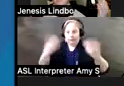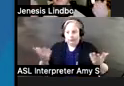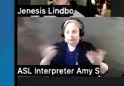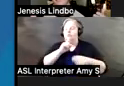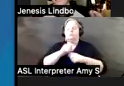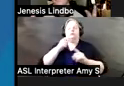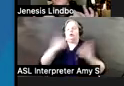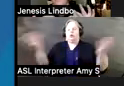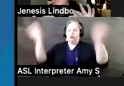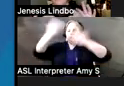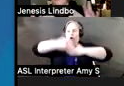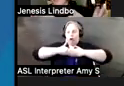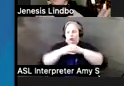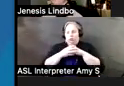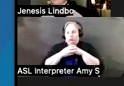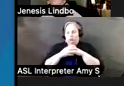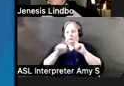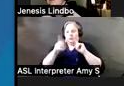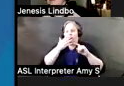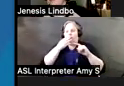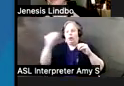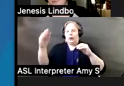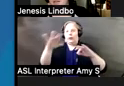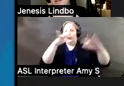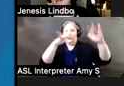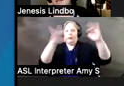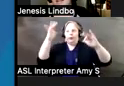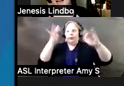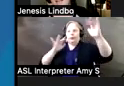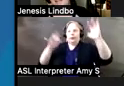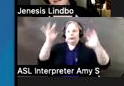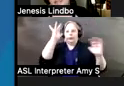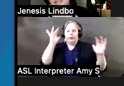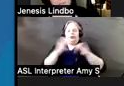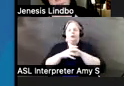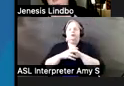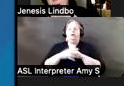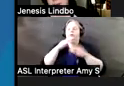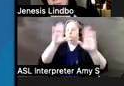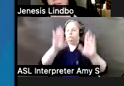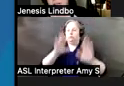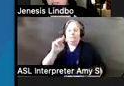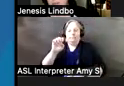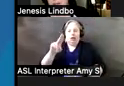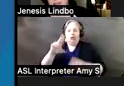just darkness with different colored sparkles. It has excellent menu narration, integrated